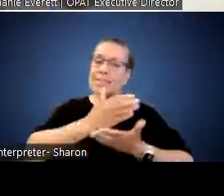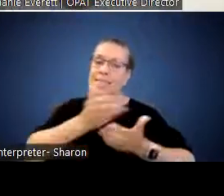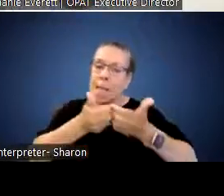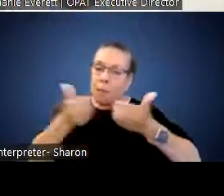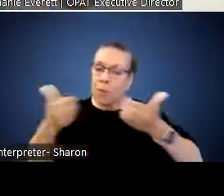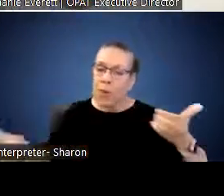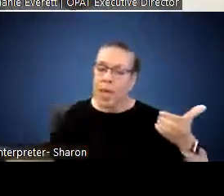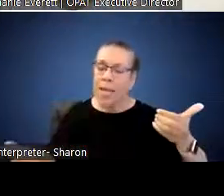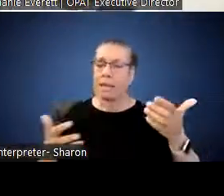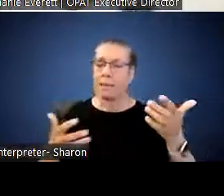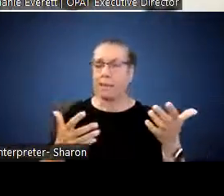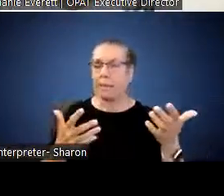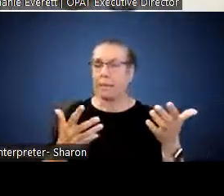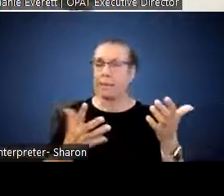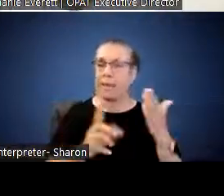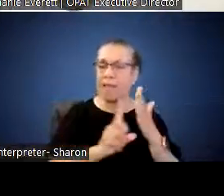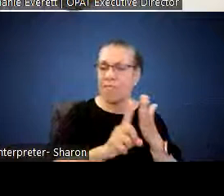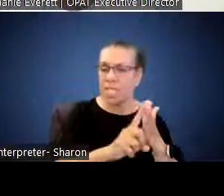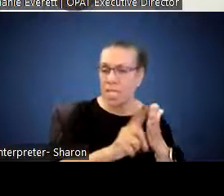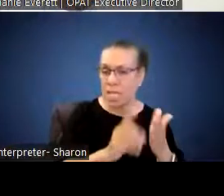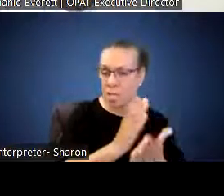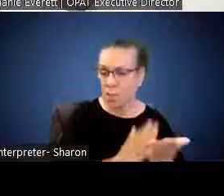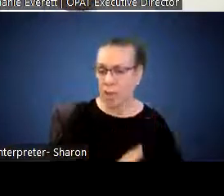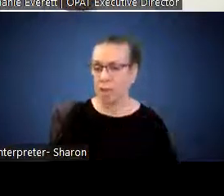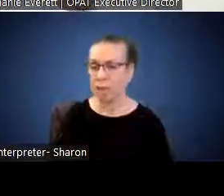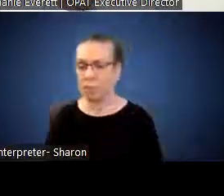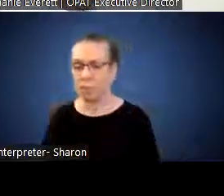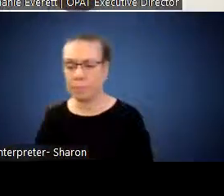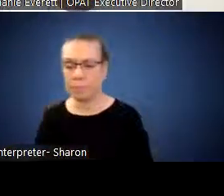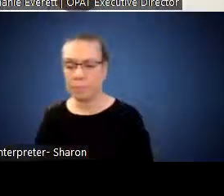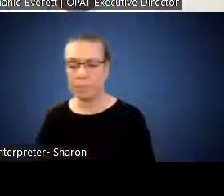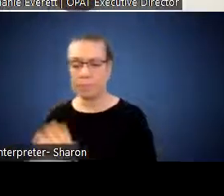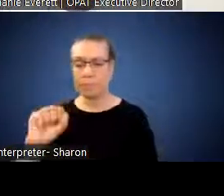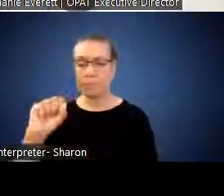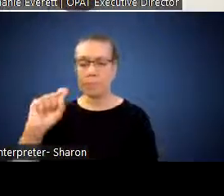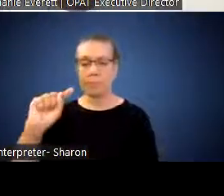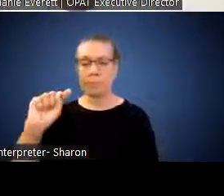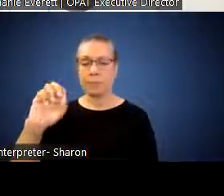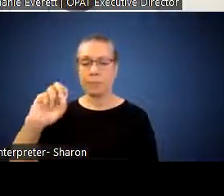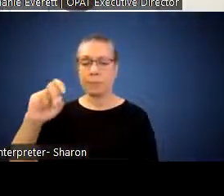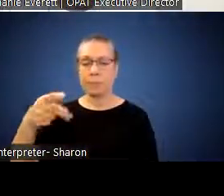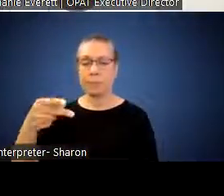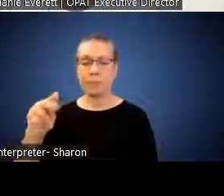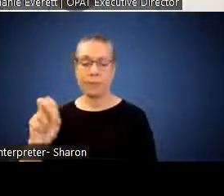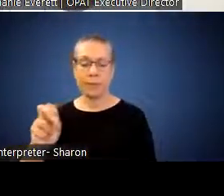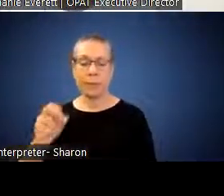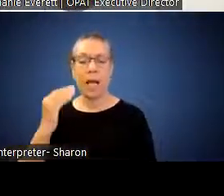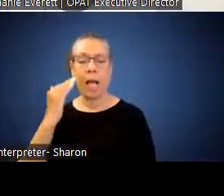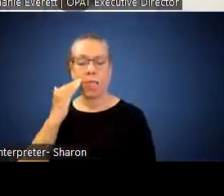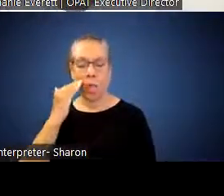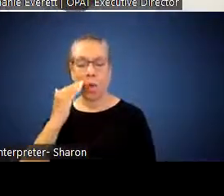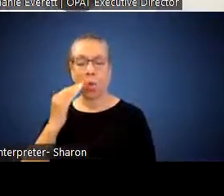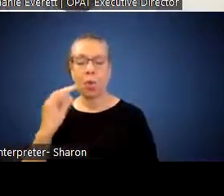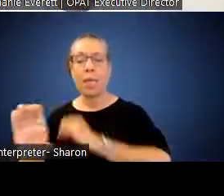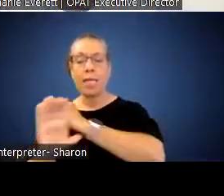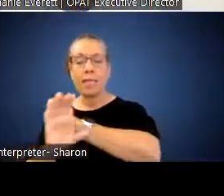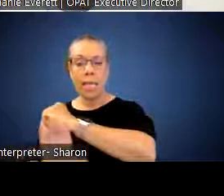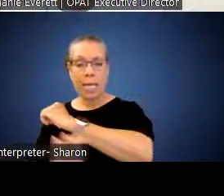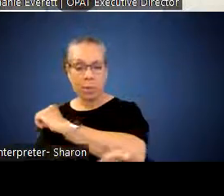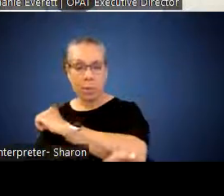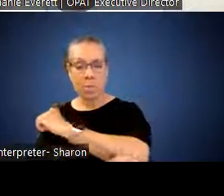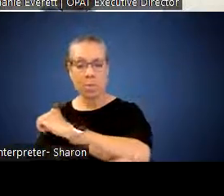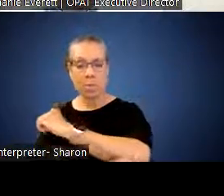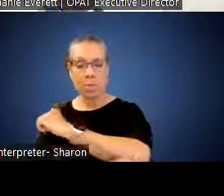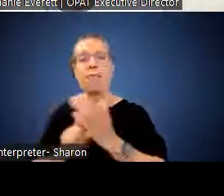Yeah, I know. So I know more familiar with Cambridge. Cambridge uses the Cambridge Police Department to do